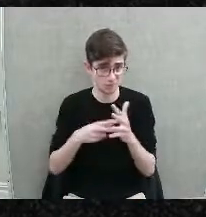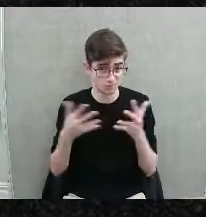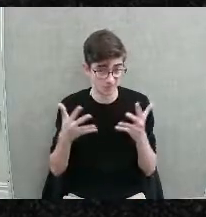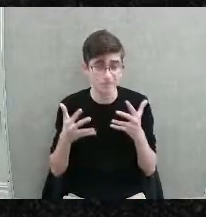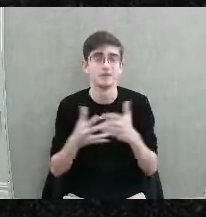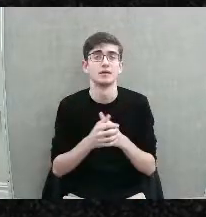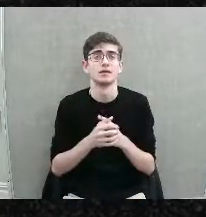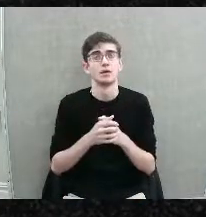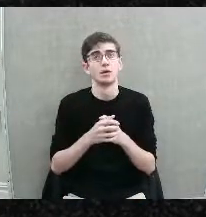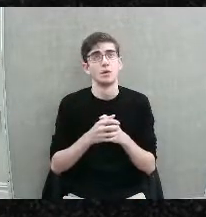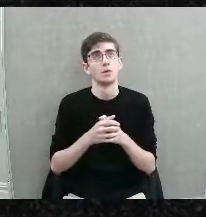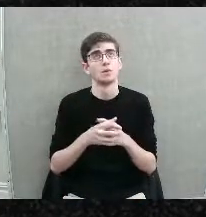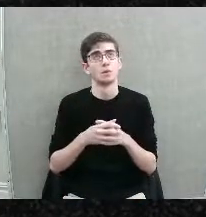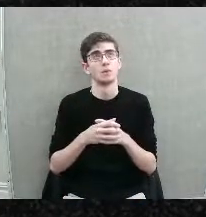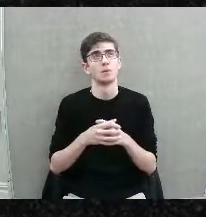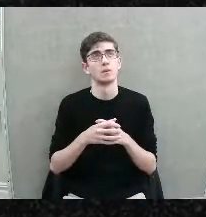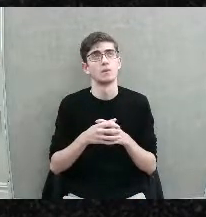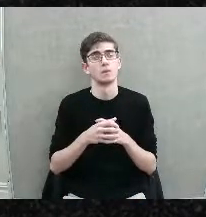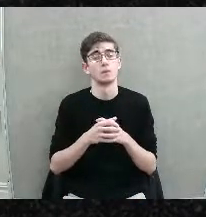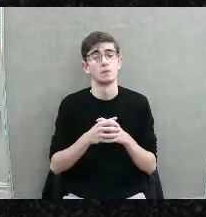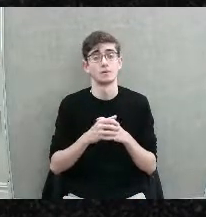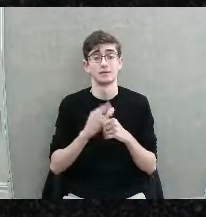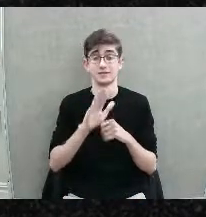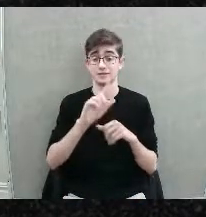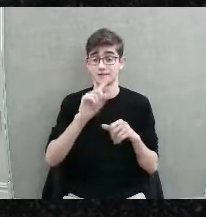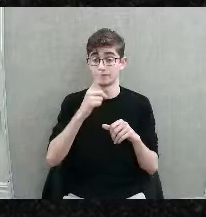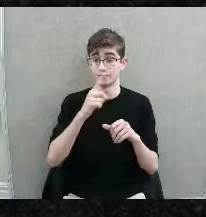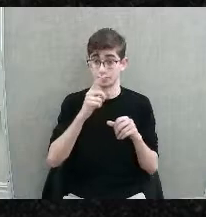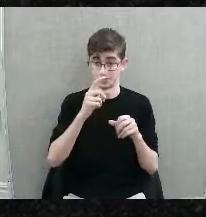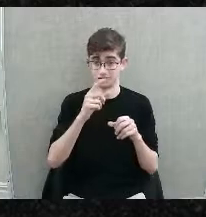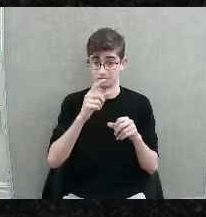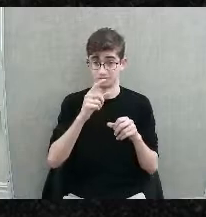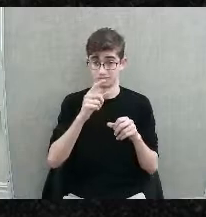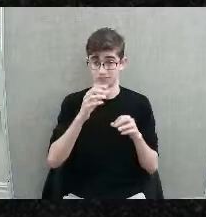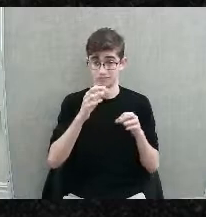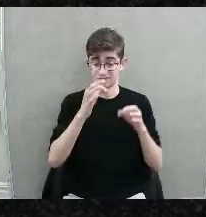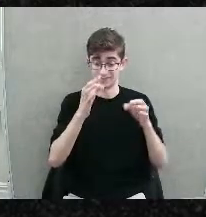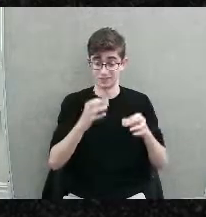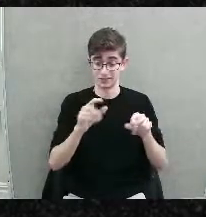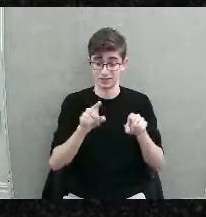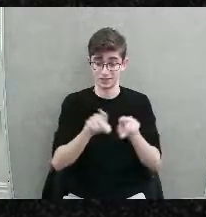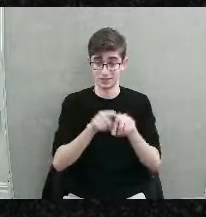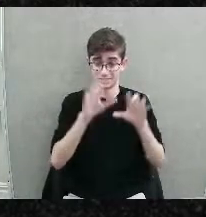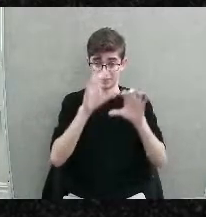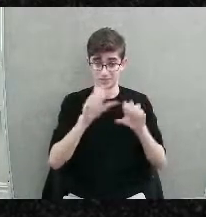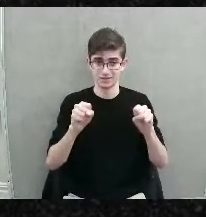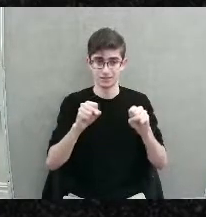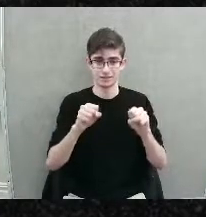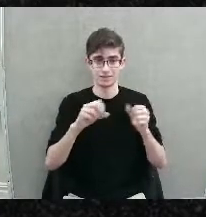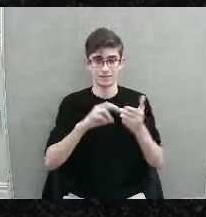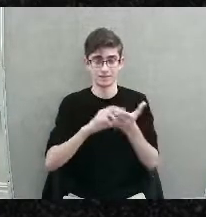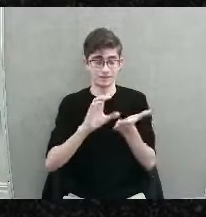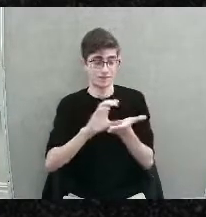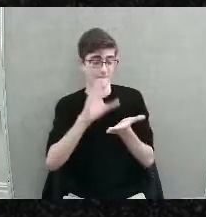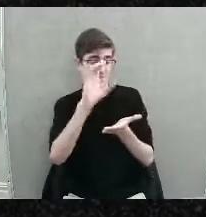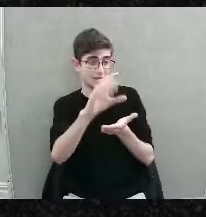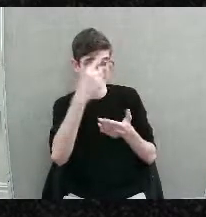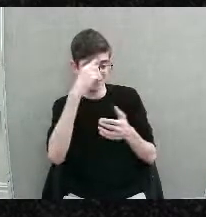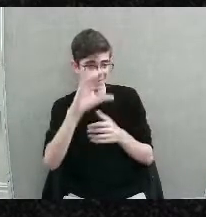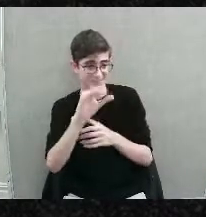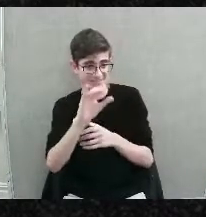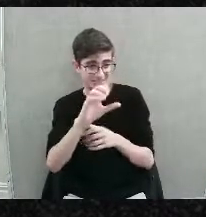of his first decisions in government was to defund all civil society